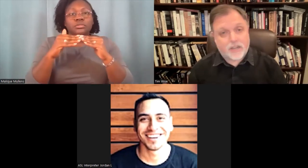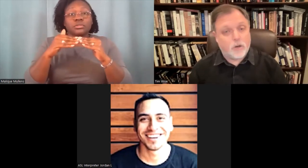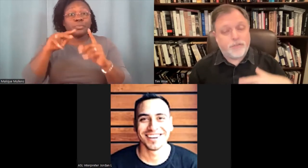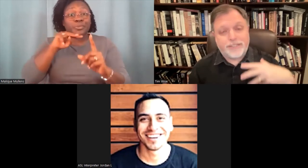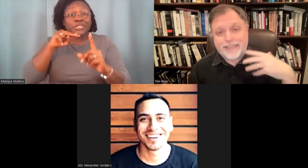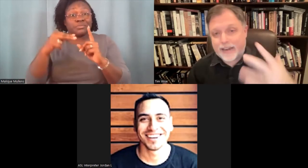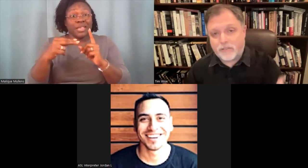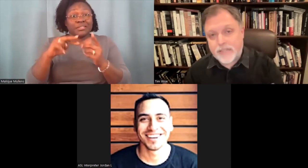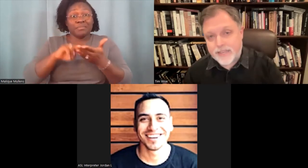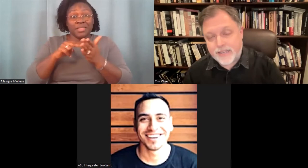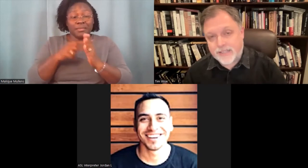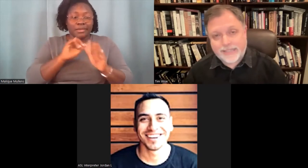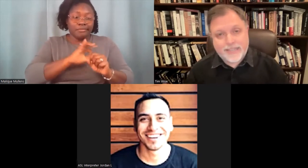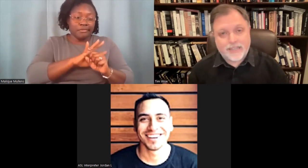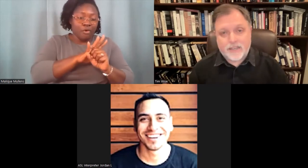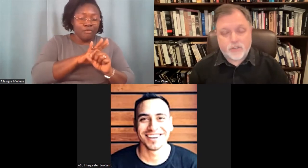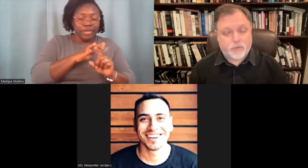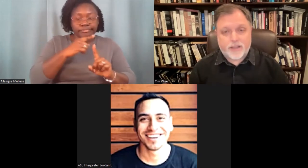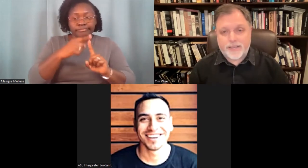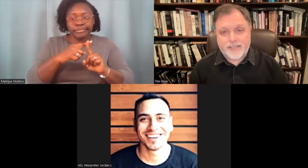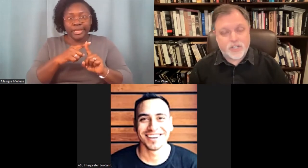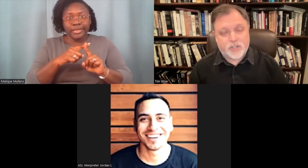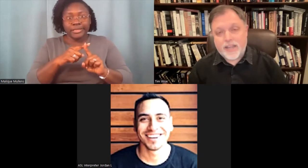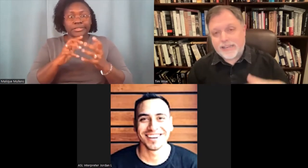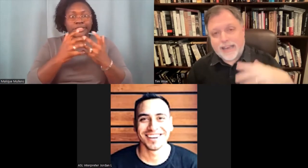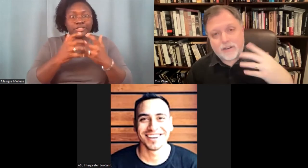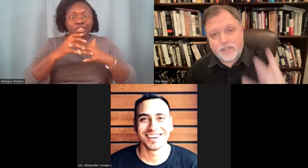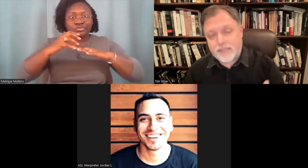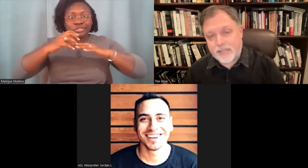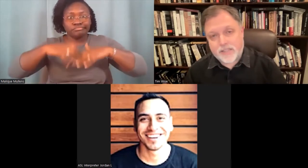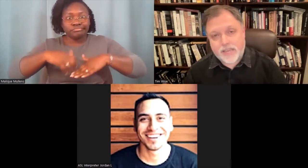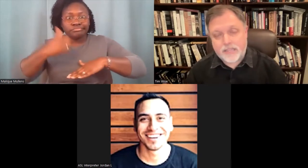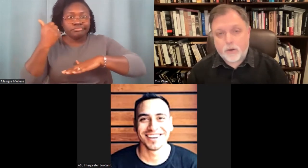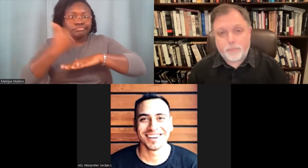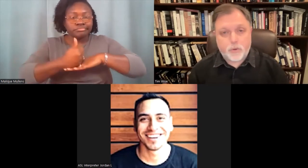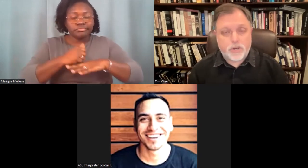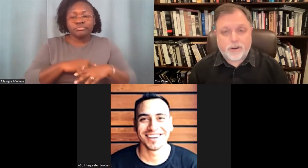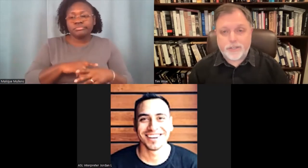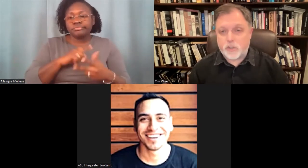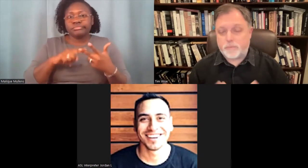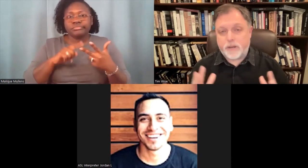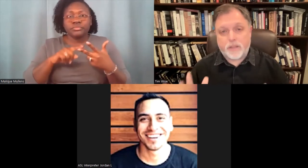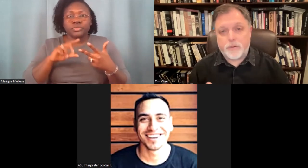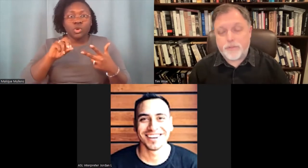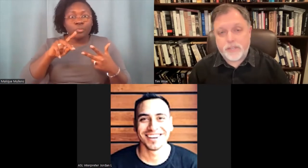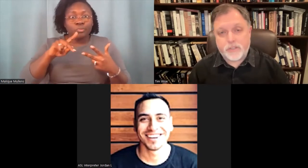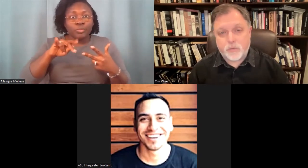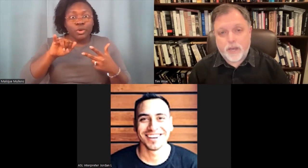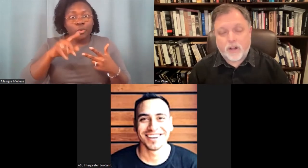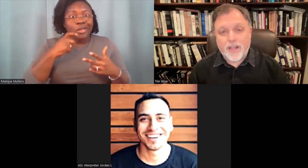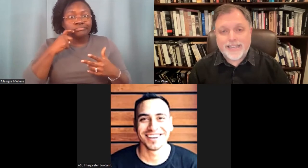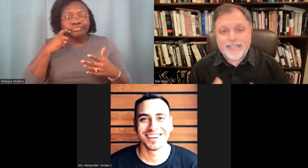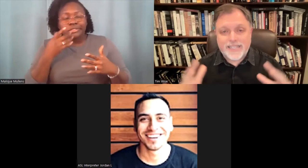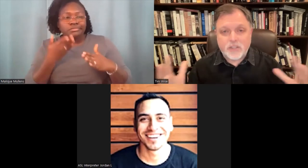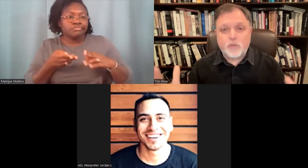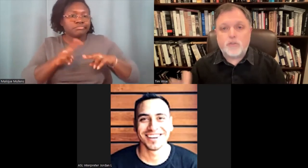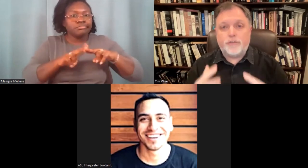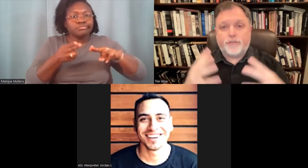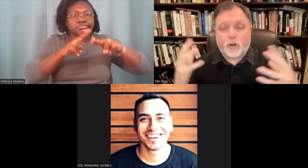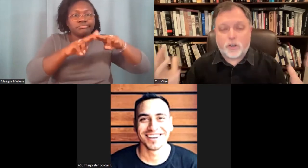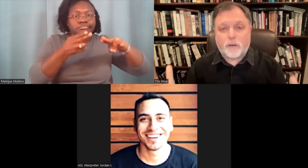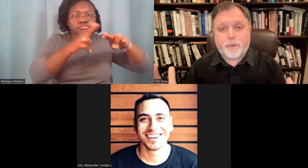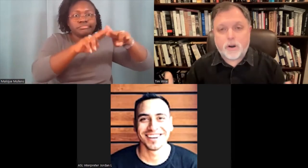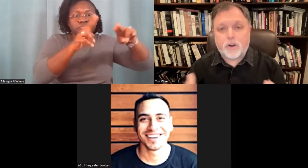things like COVID, not only things like deindustrialization, not only things like the opioid crisis, but other things as well continue